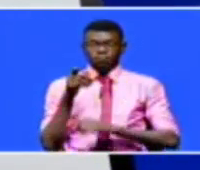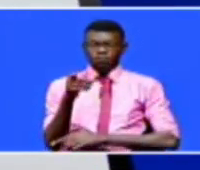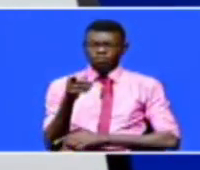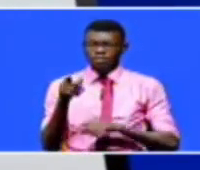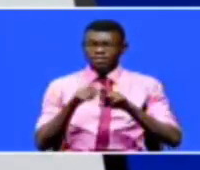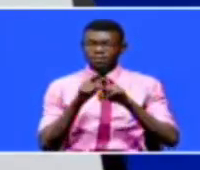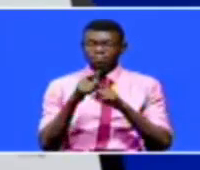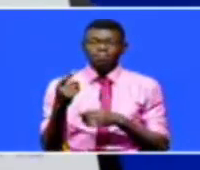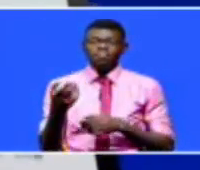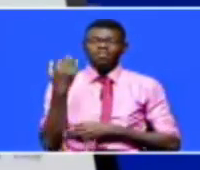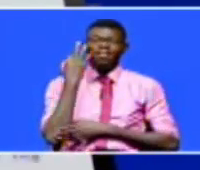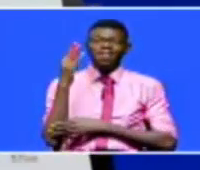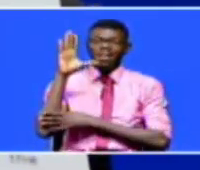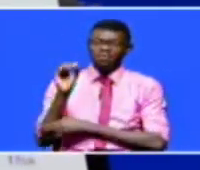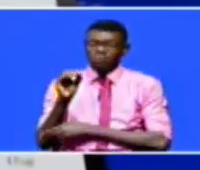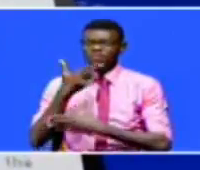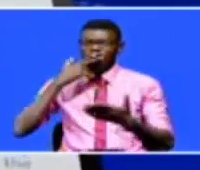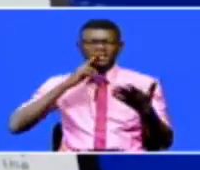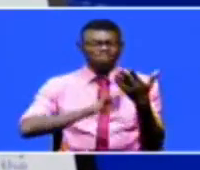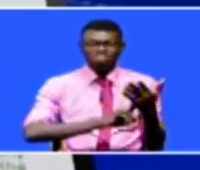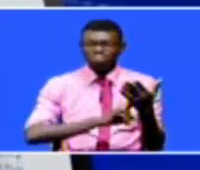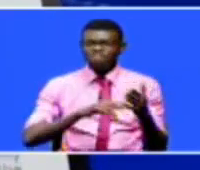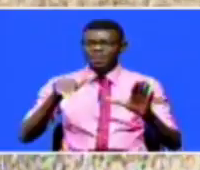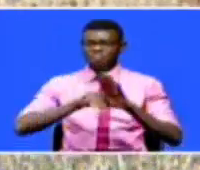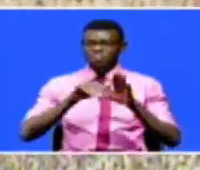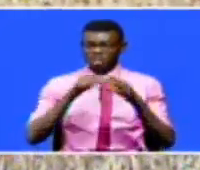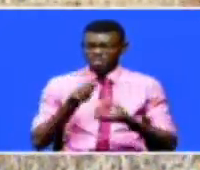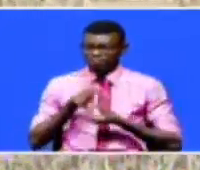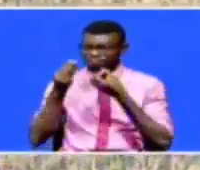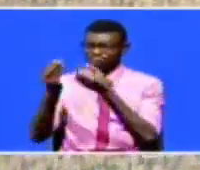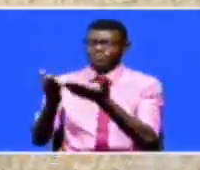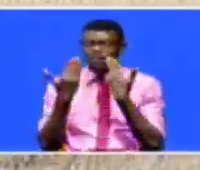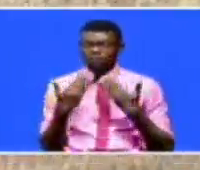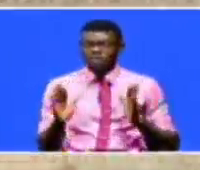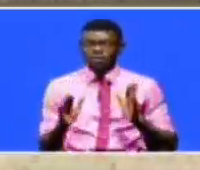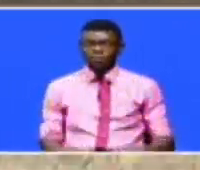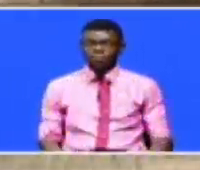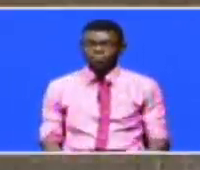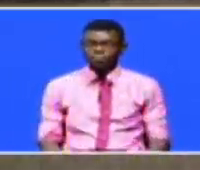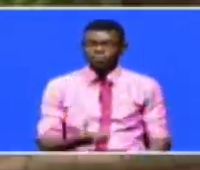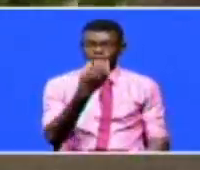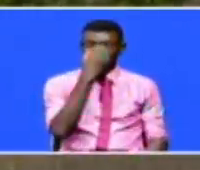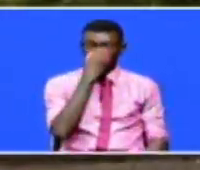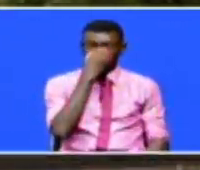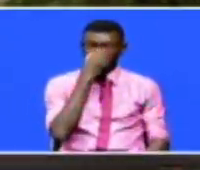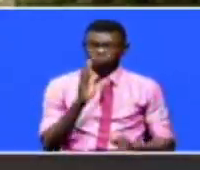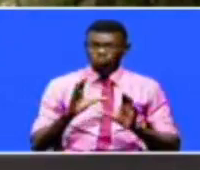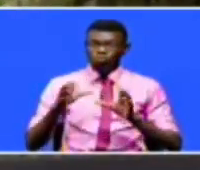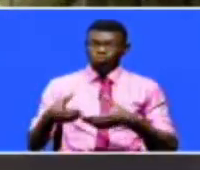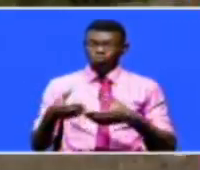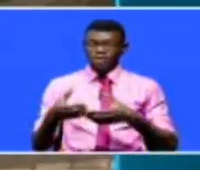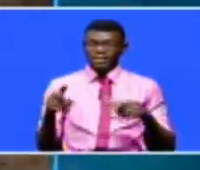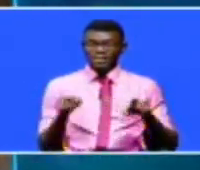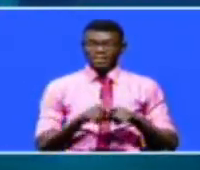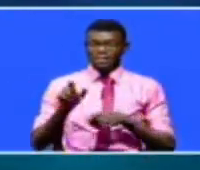following 350 protest letters from members to her office. And now, Ruto's allies, including Tuju's